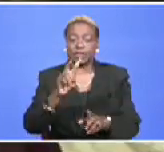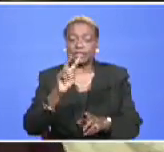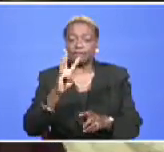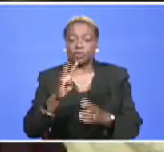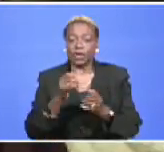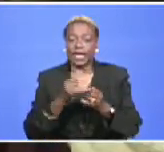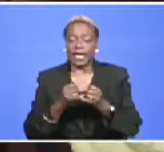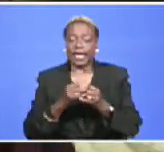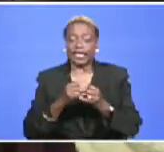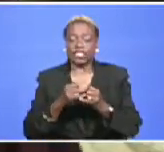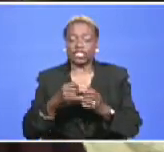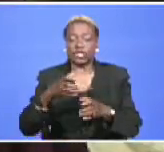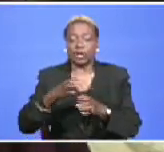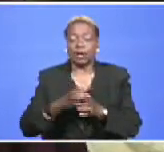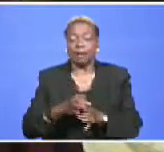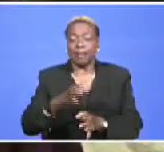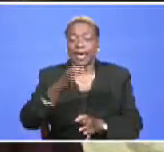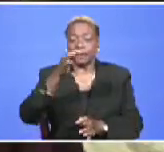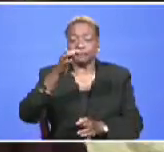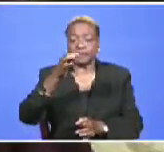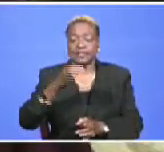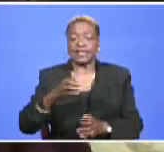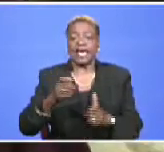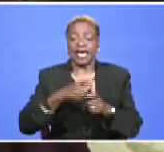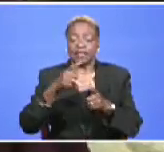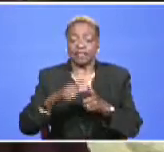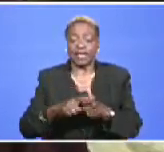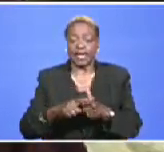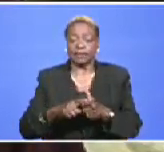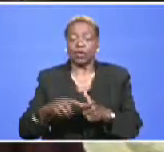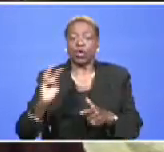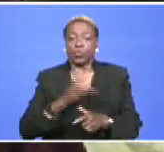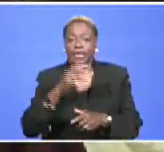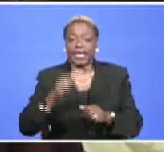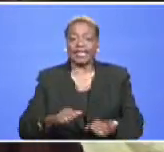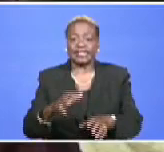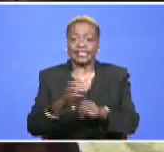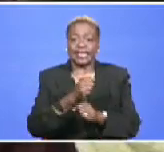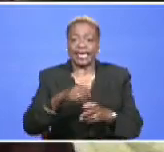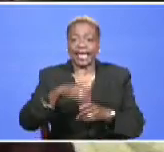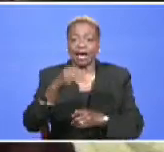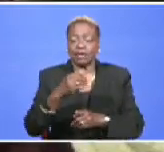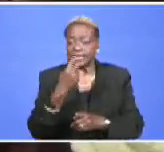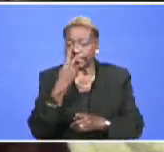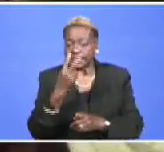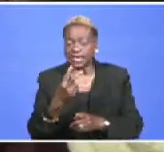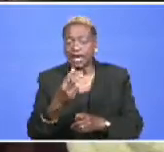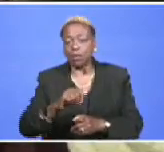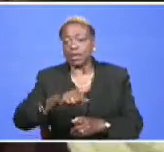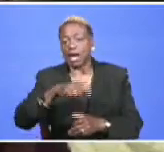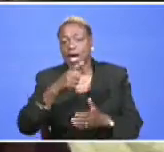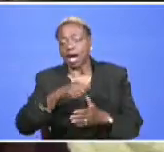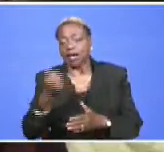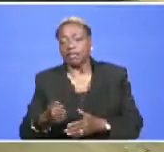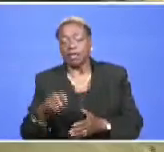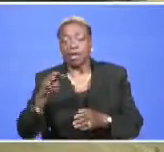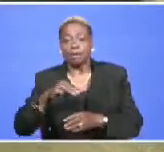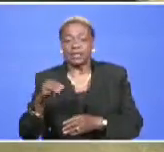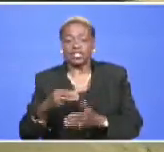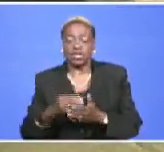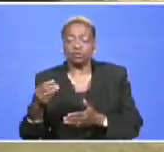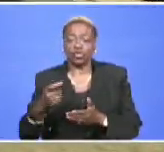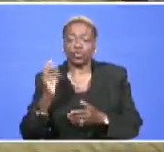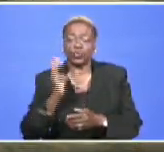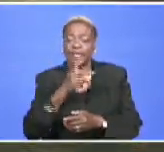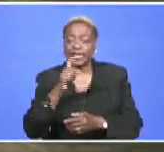excavate the pipe for its removal, then we can take it out and see what other materials may be needed to replace it.